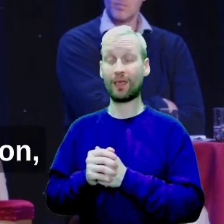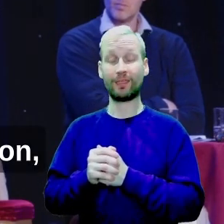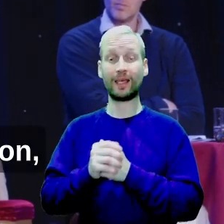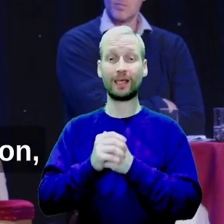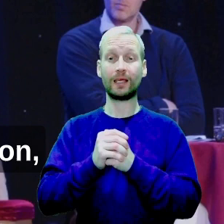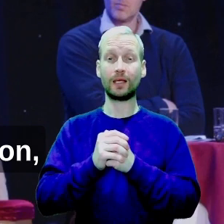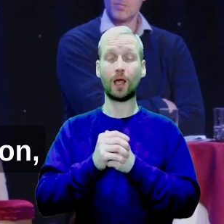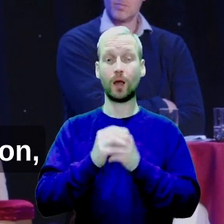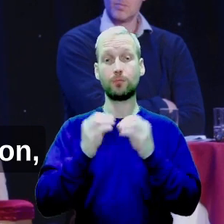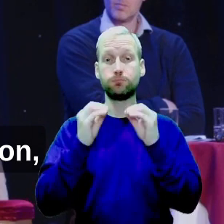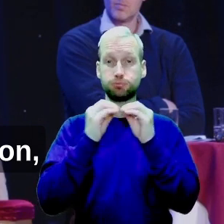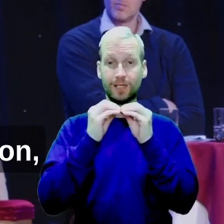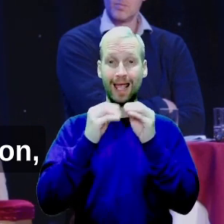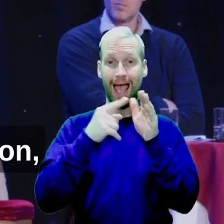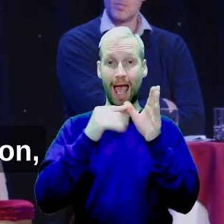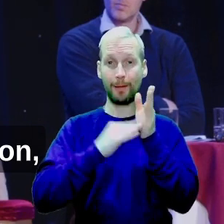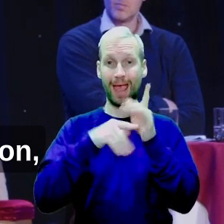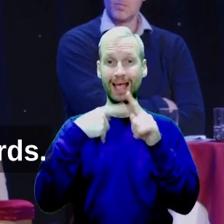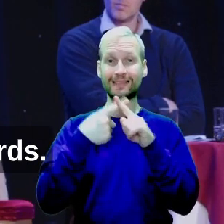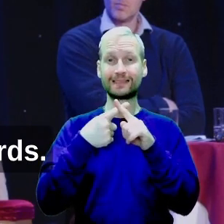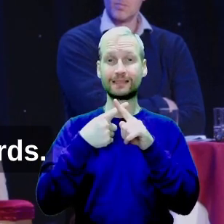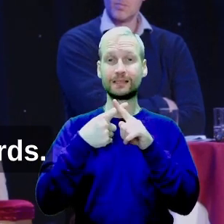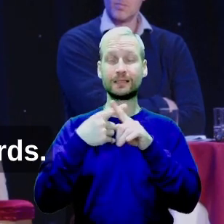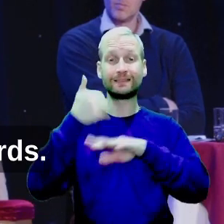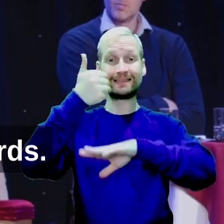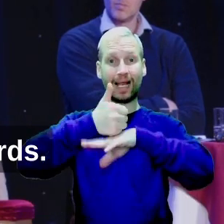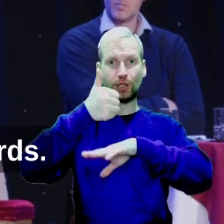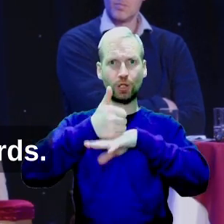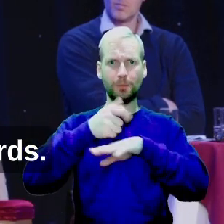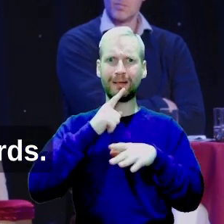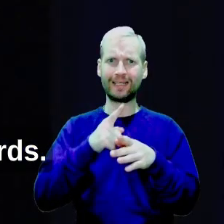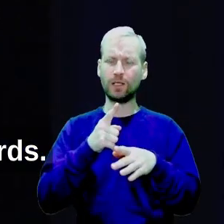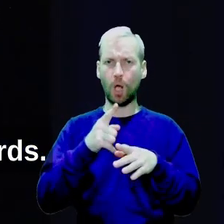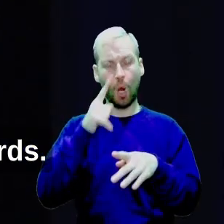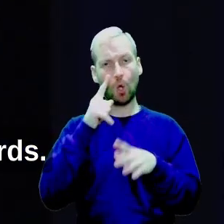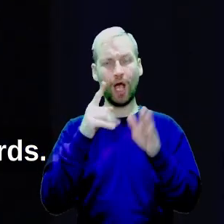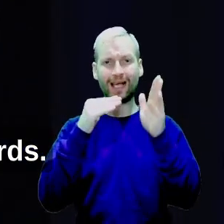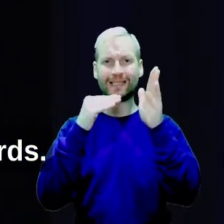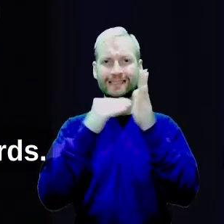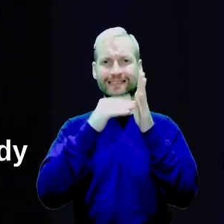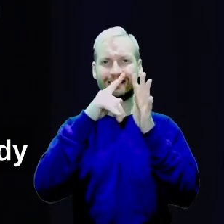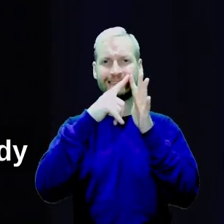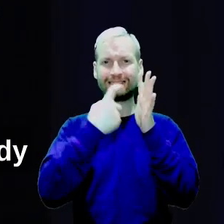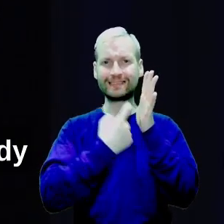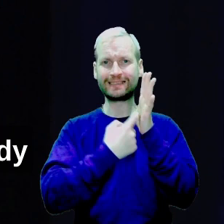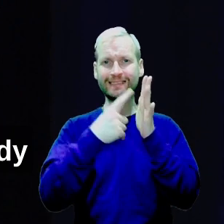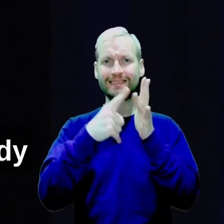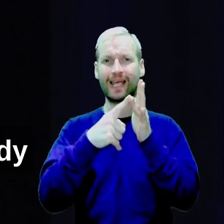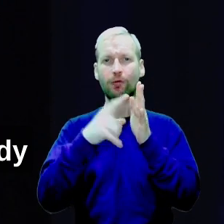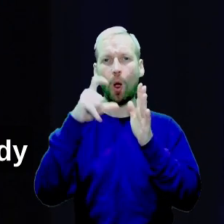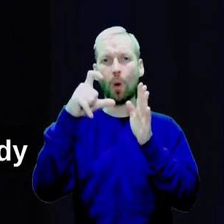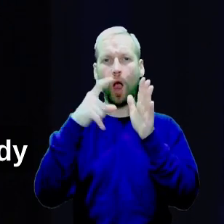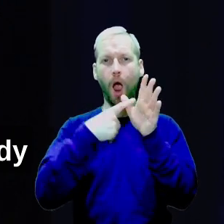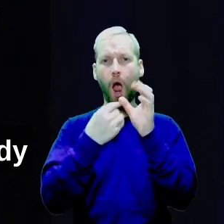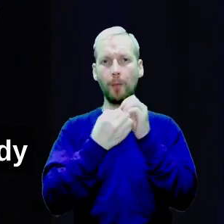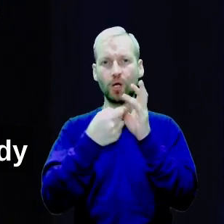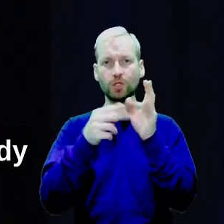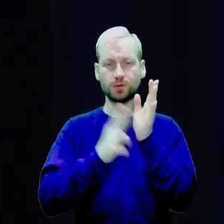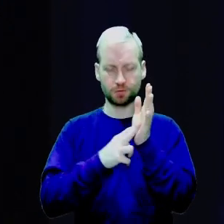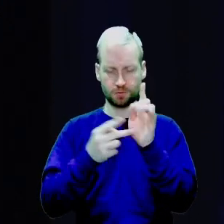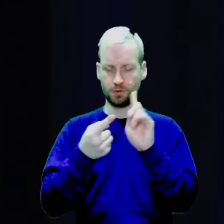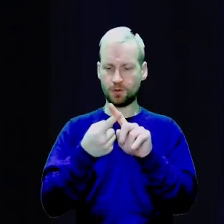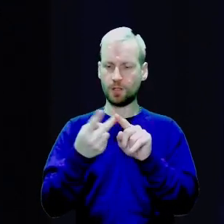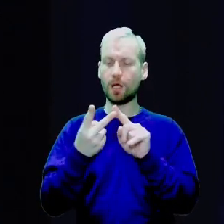all around sustainability and net zero carbon, so we're very much needing to meet those standards. I mentioned about the wellbeing garden